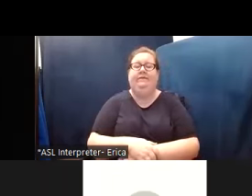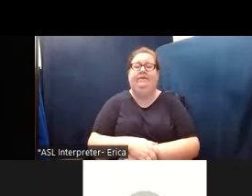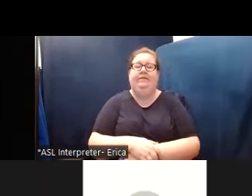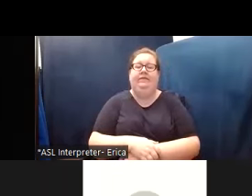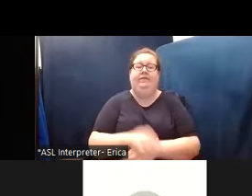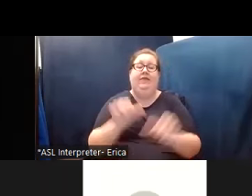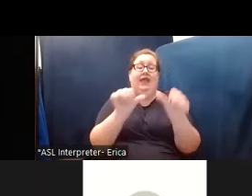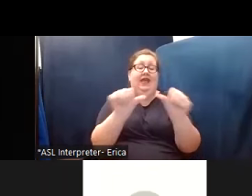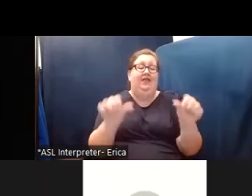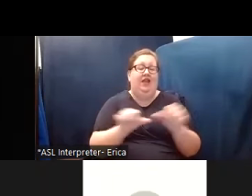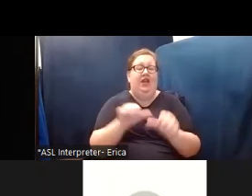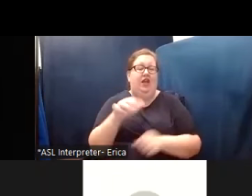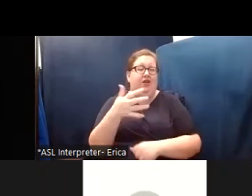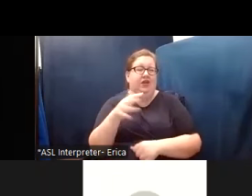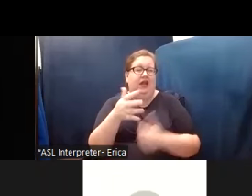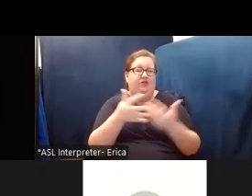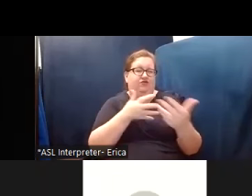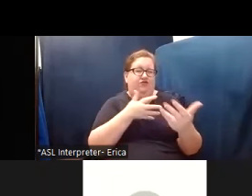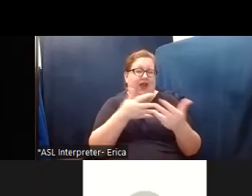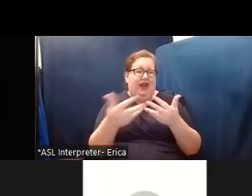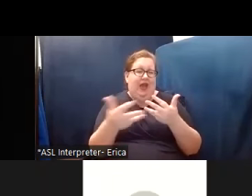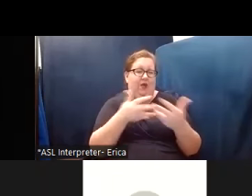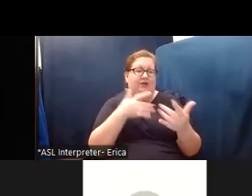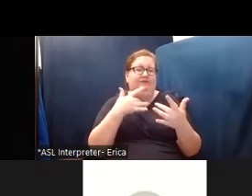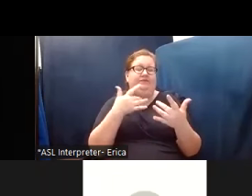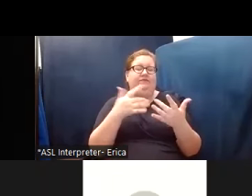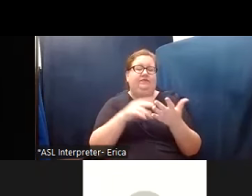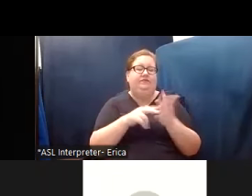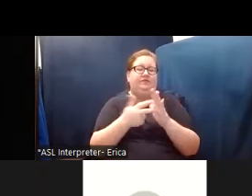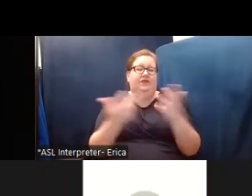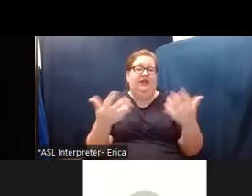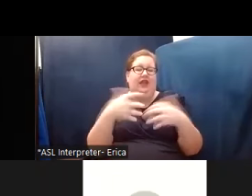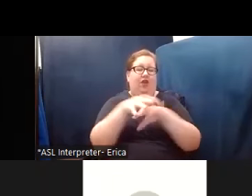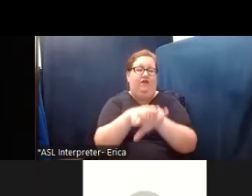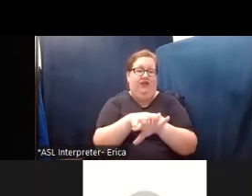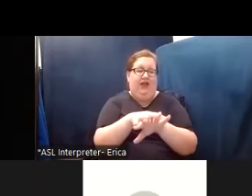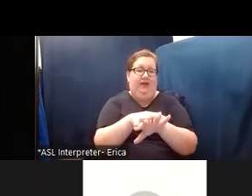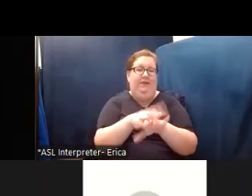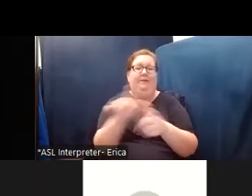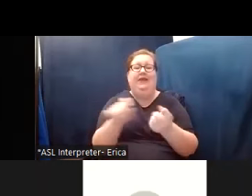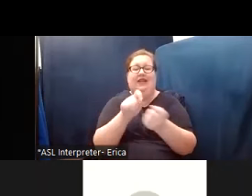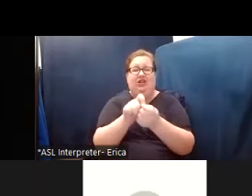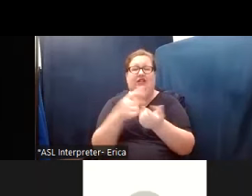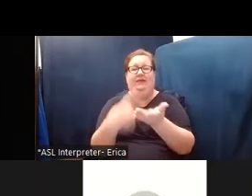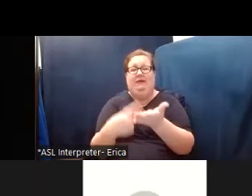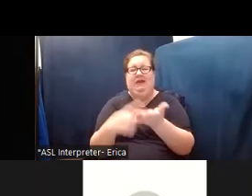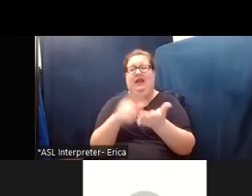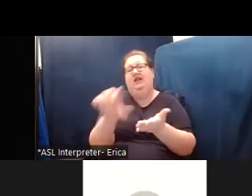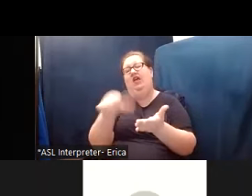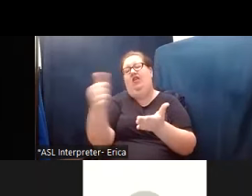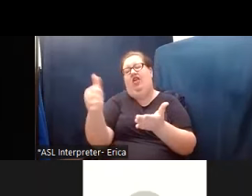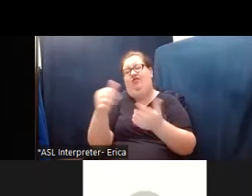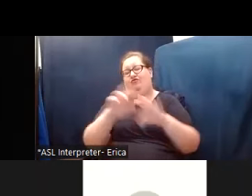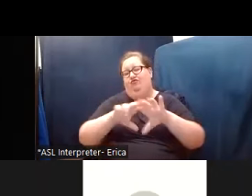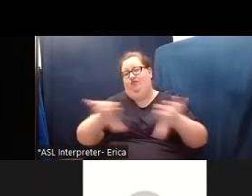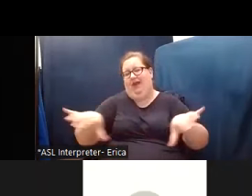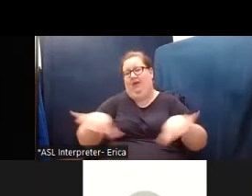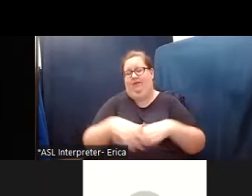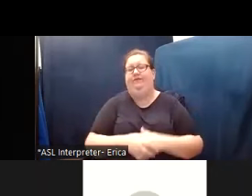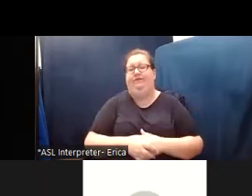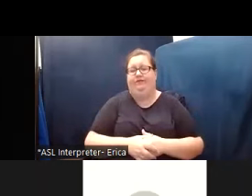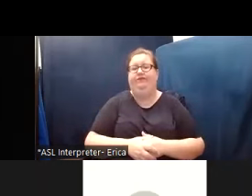that are kind of grayed out that overlap, but they're specifically being discussed in the other breakout room. And so